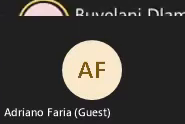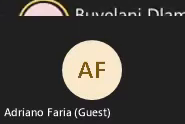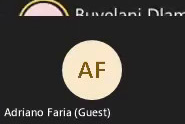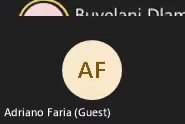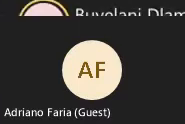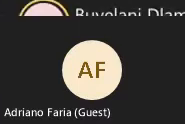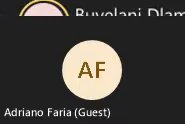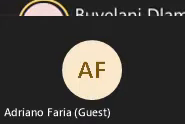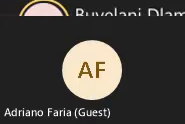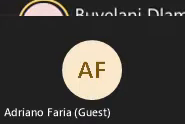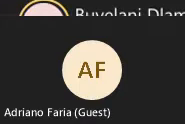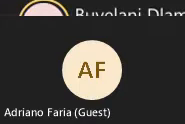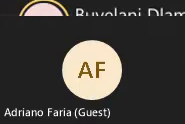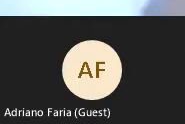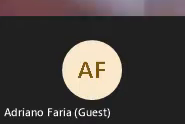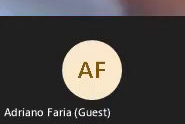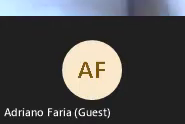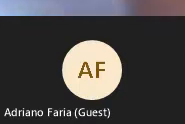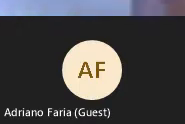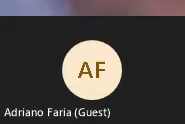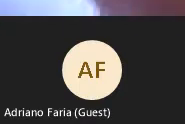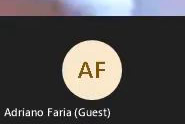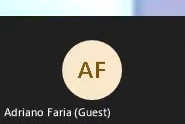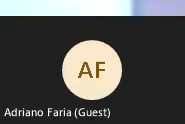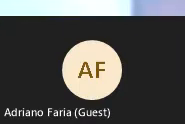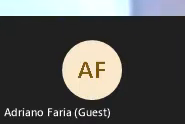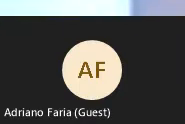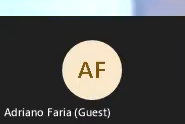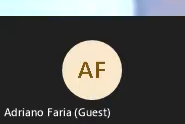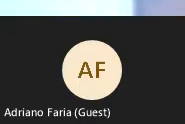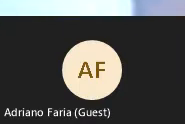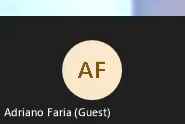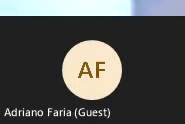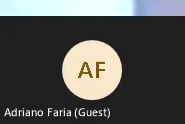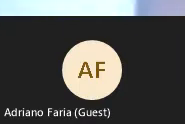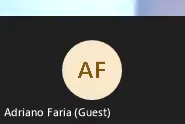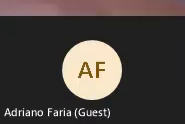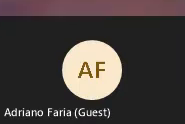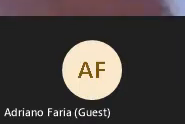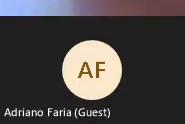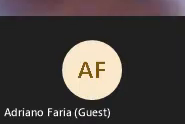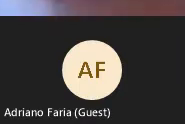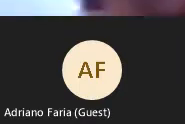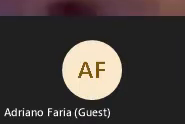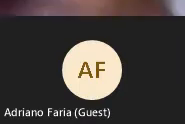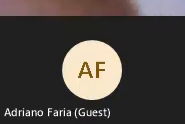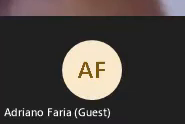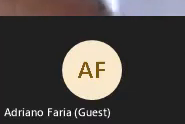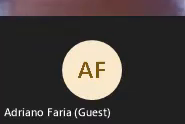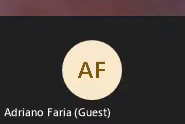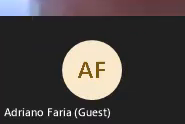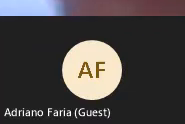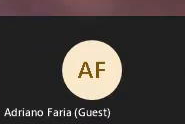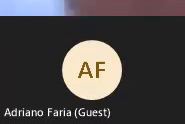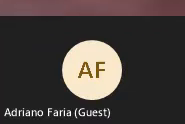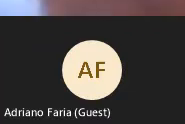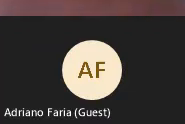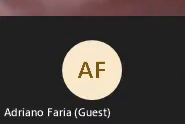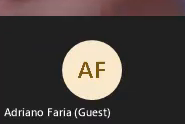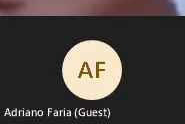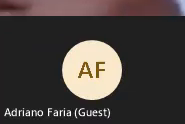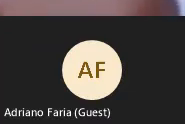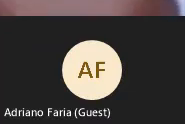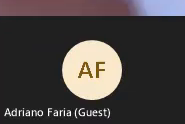Thanks, Richard. Much appreciated. There we go, students. So you've seen it. I see there's a couple of people said we've joined late.